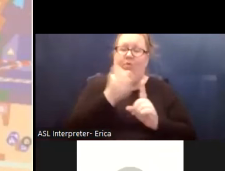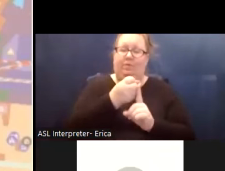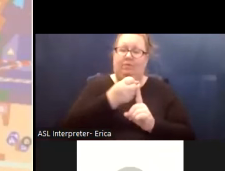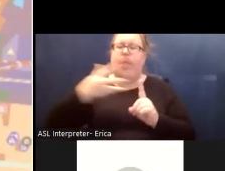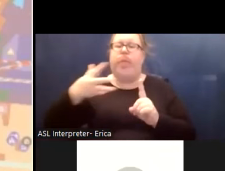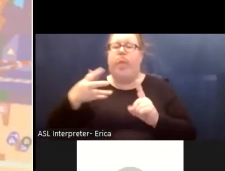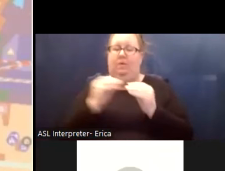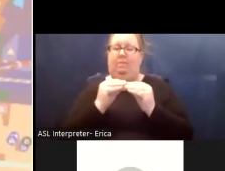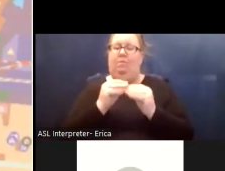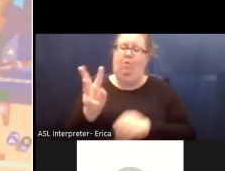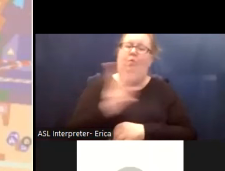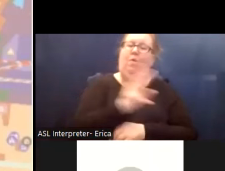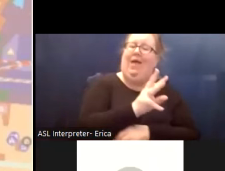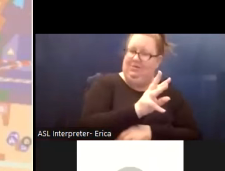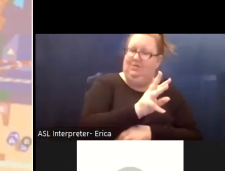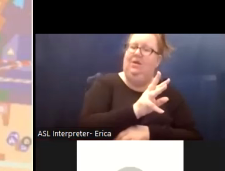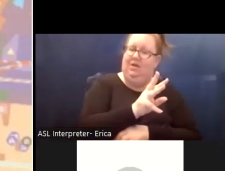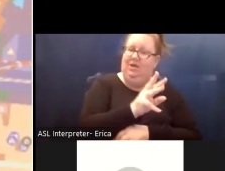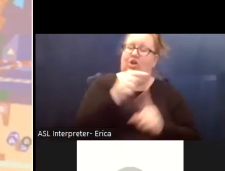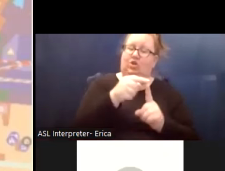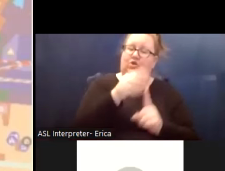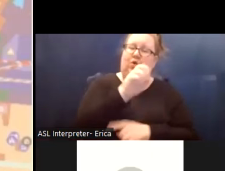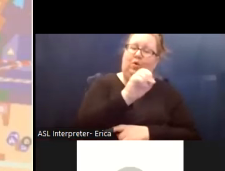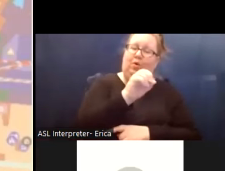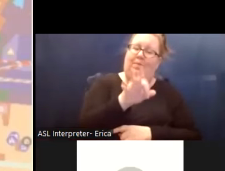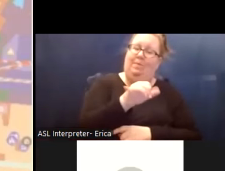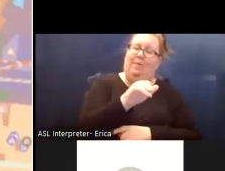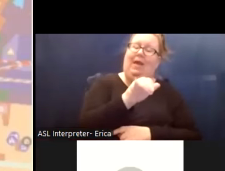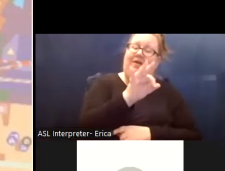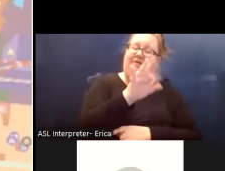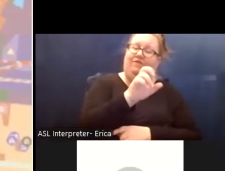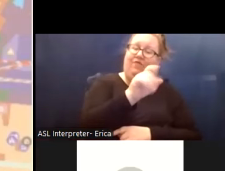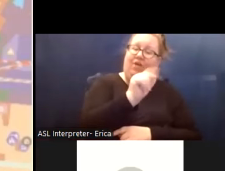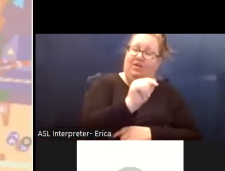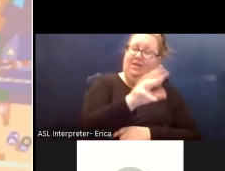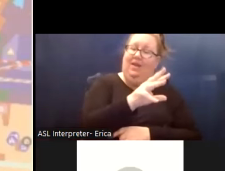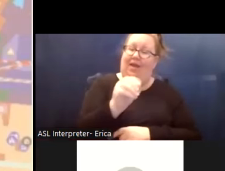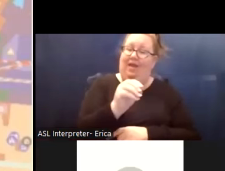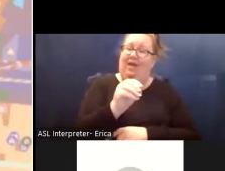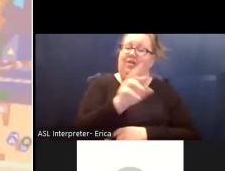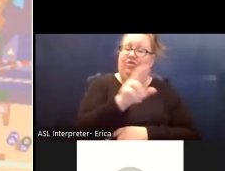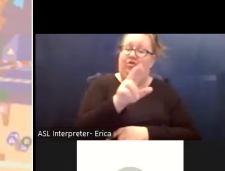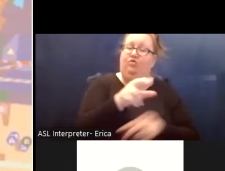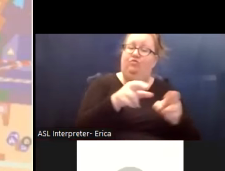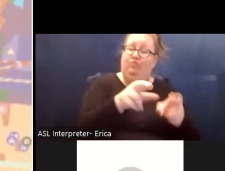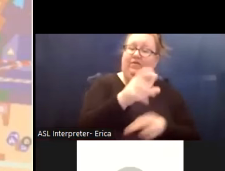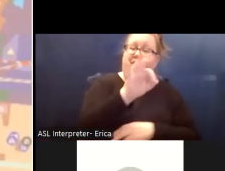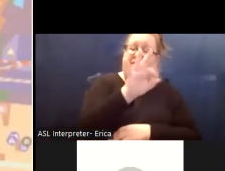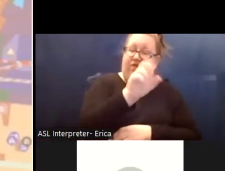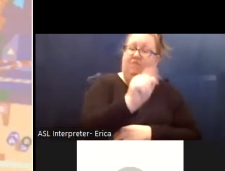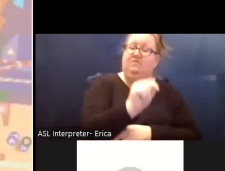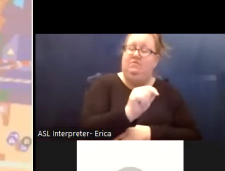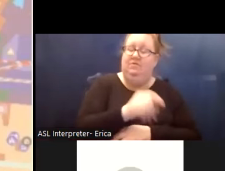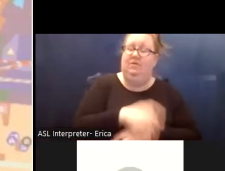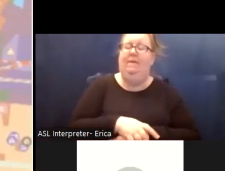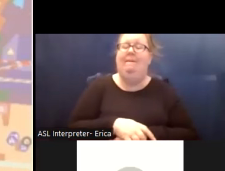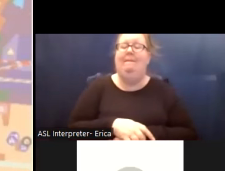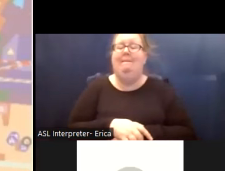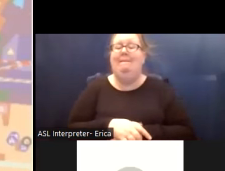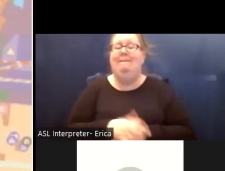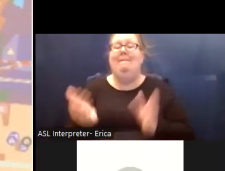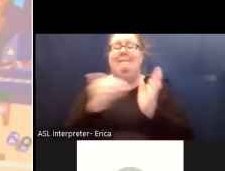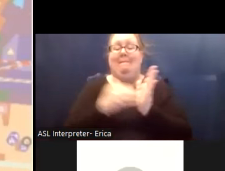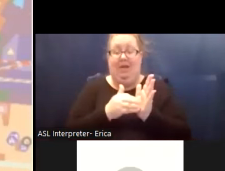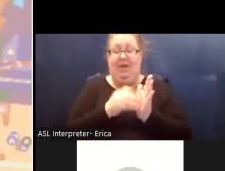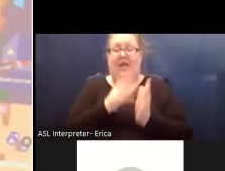west to Bayfront and along the Hackensack River waterfront. Again, we